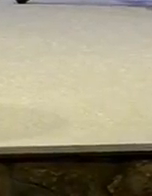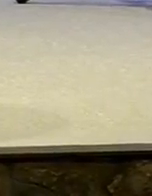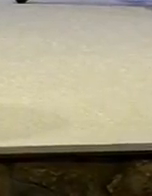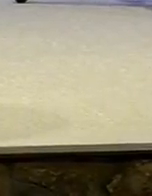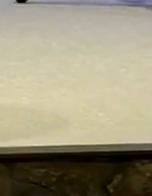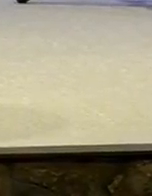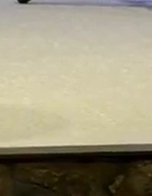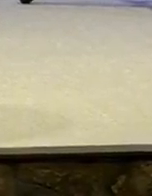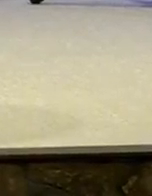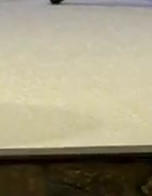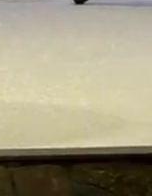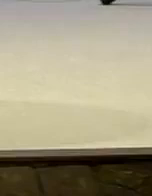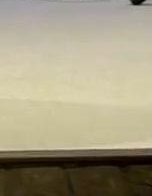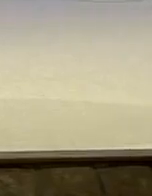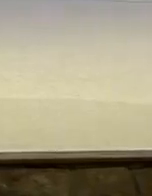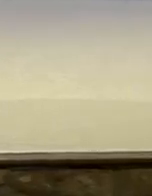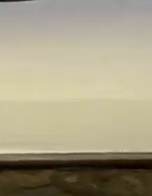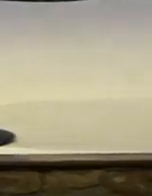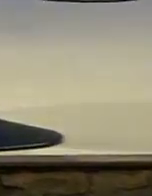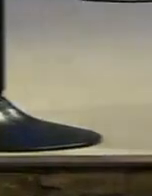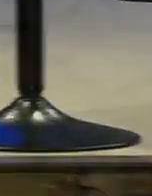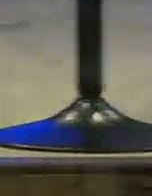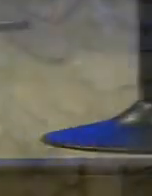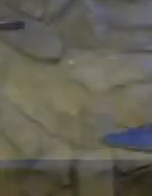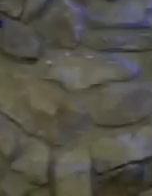celebrate Vicki as she ministers this morning.